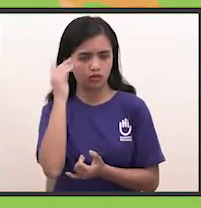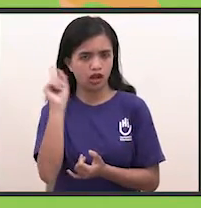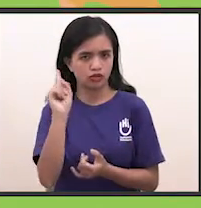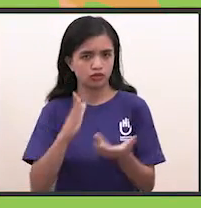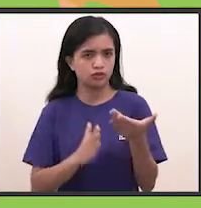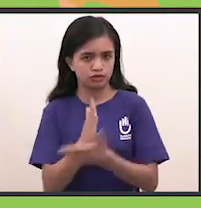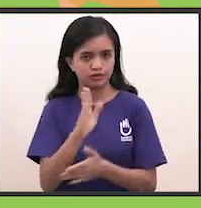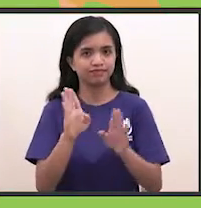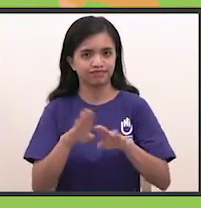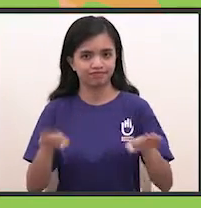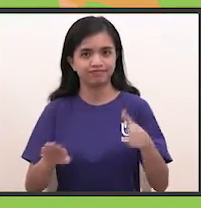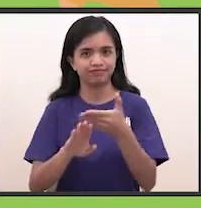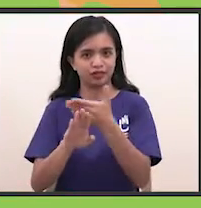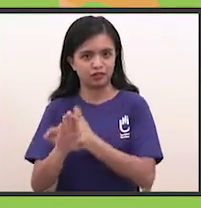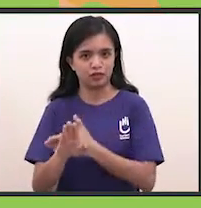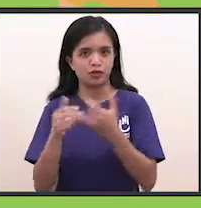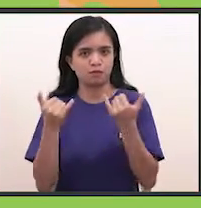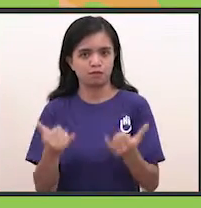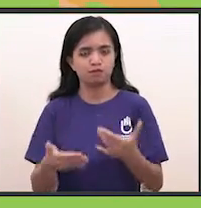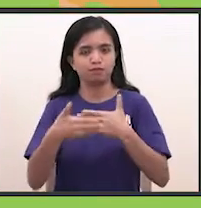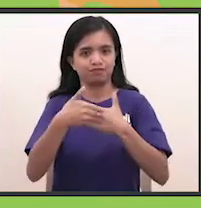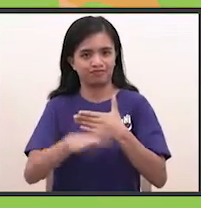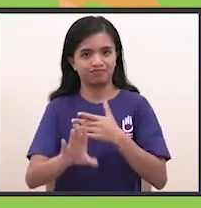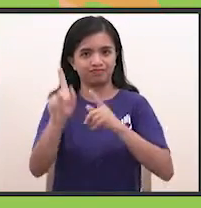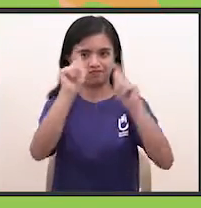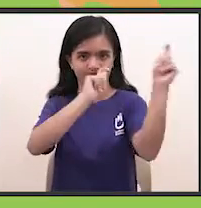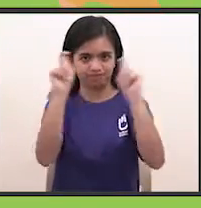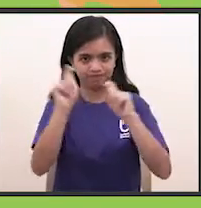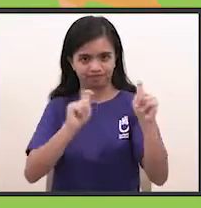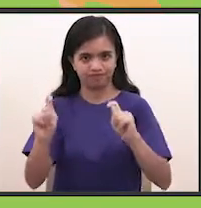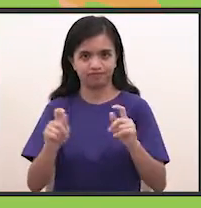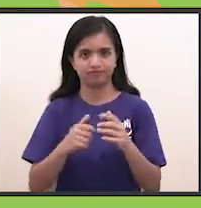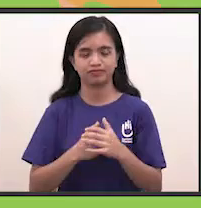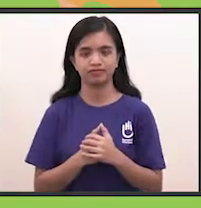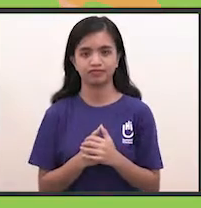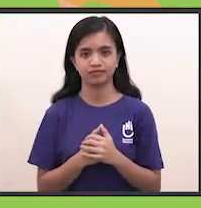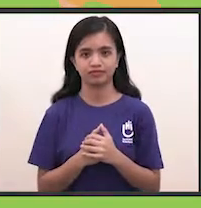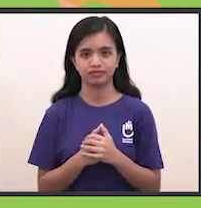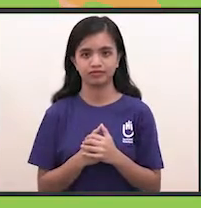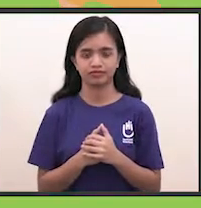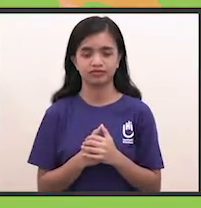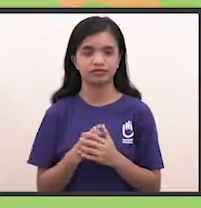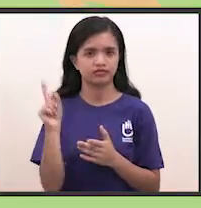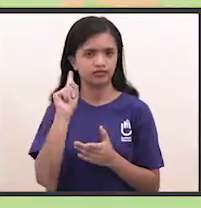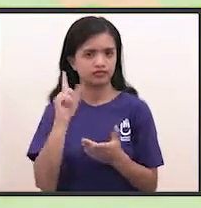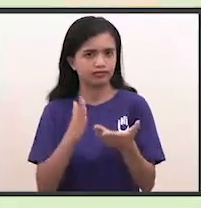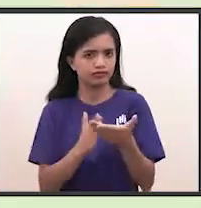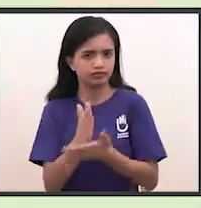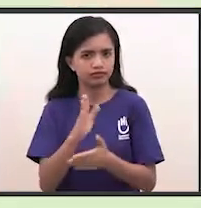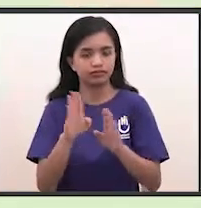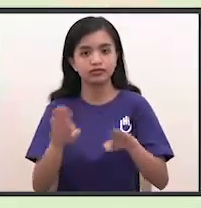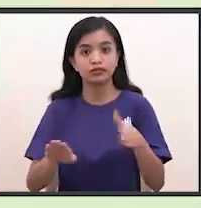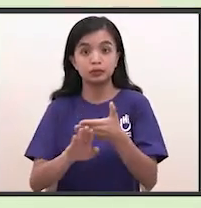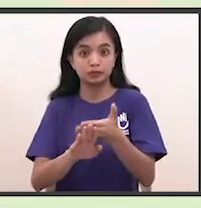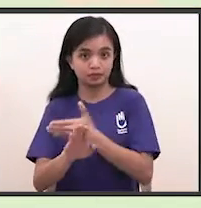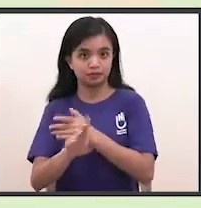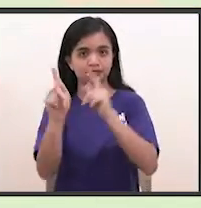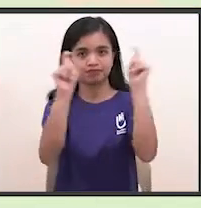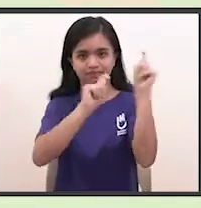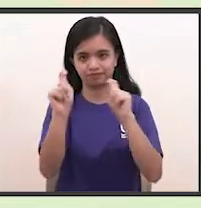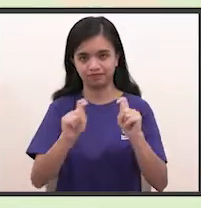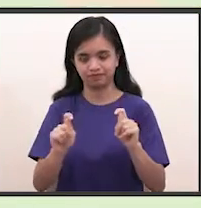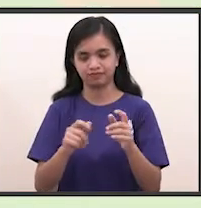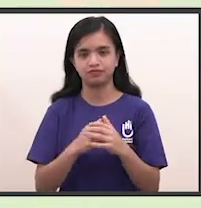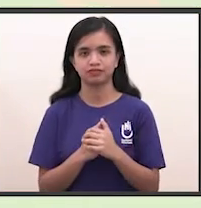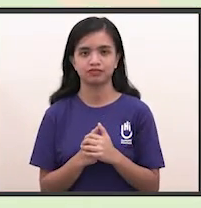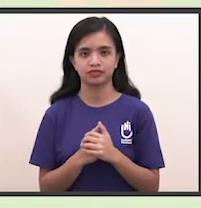as children before, during, and after a disaster. Rights of children before a